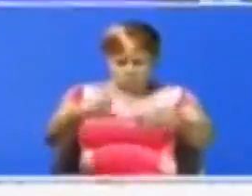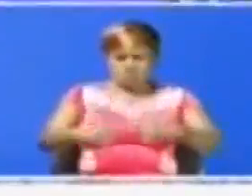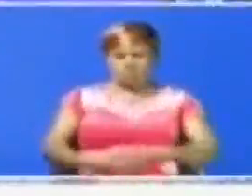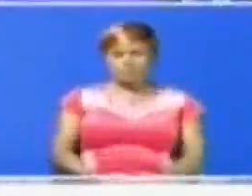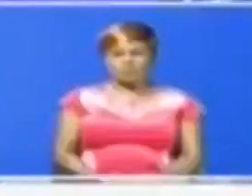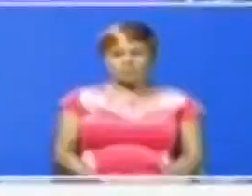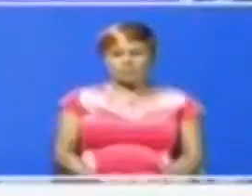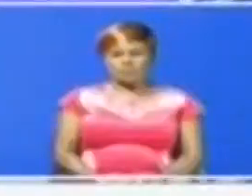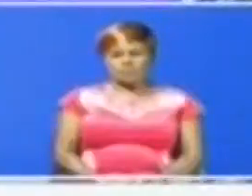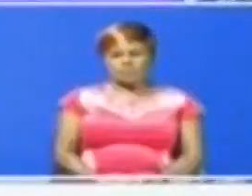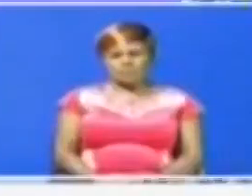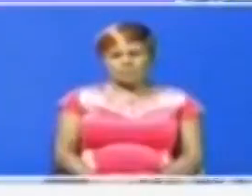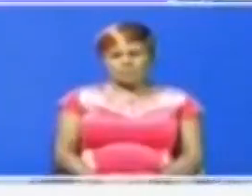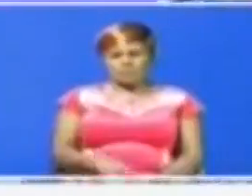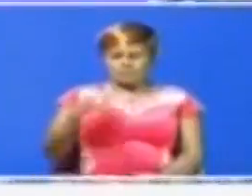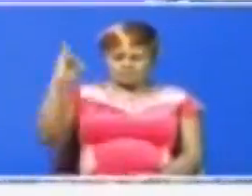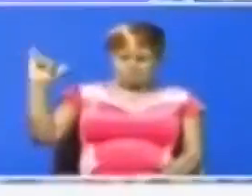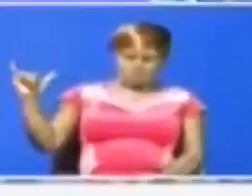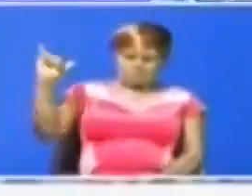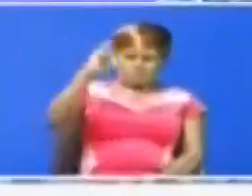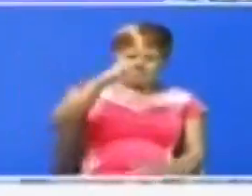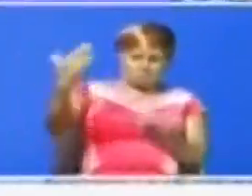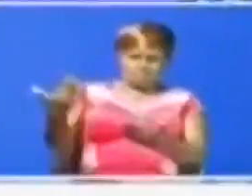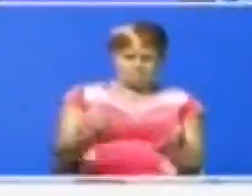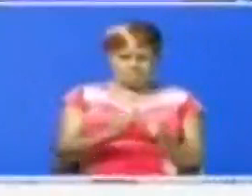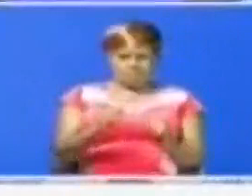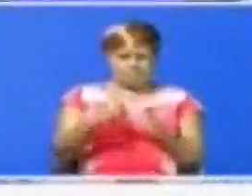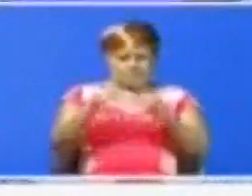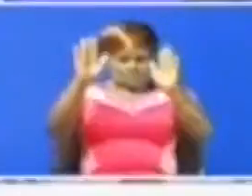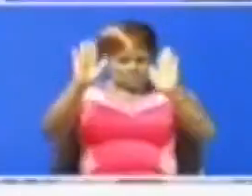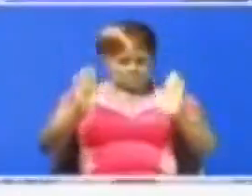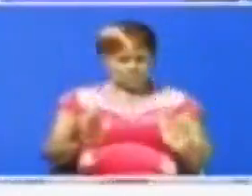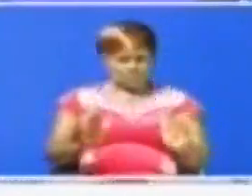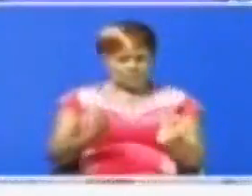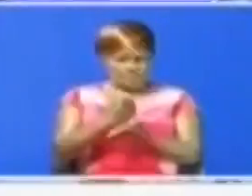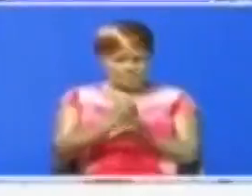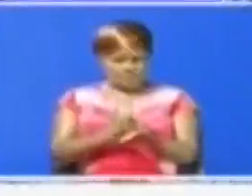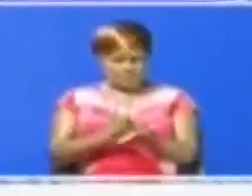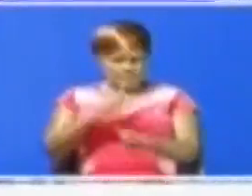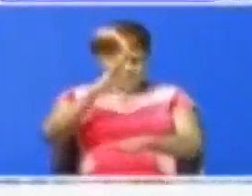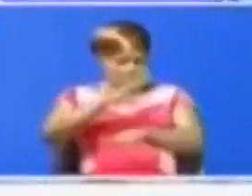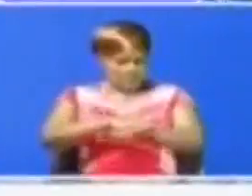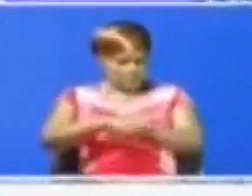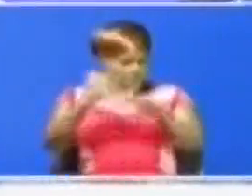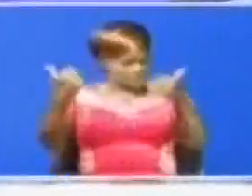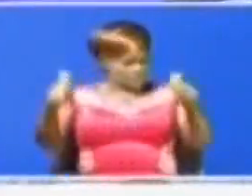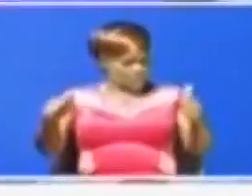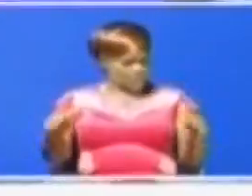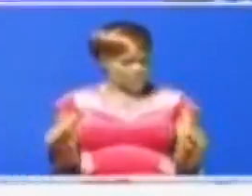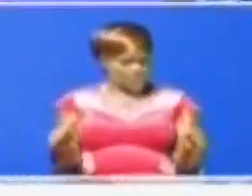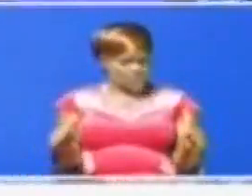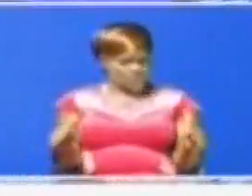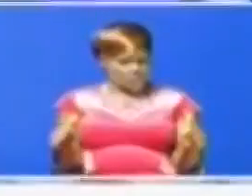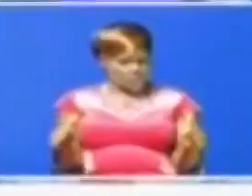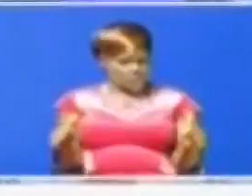inaendelea. Tumeleta ndio wreckage, lakini kuna very important component ambayo bado imebaki baharini. So